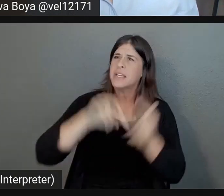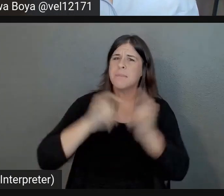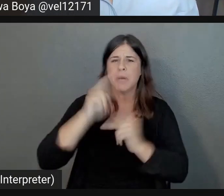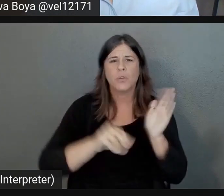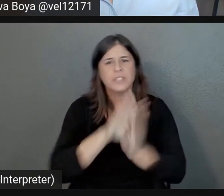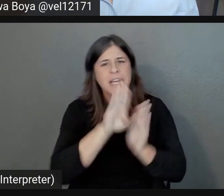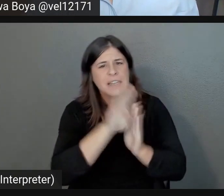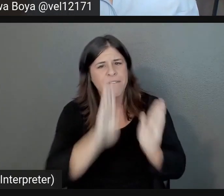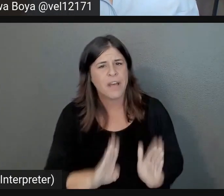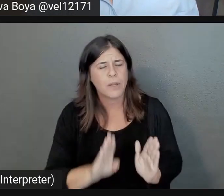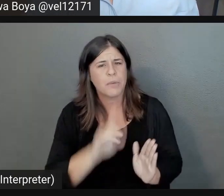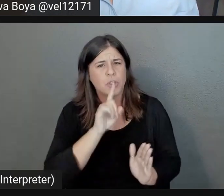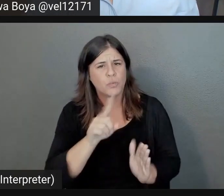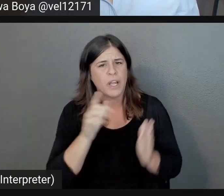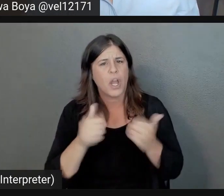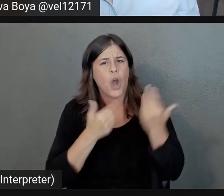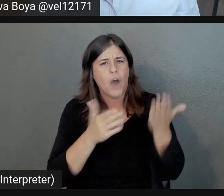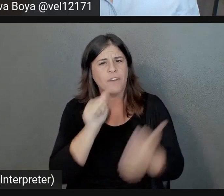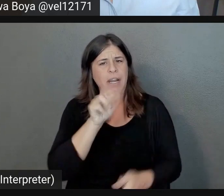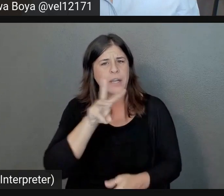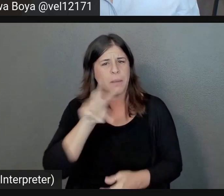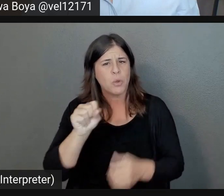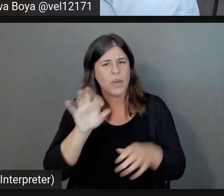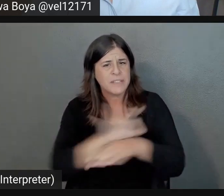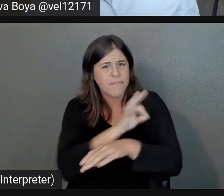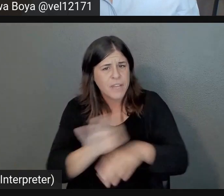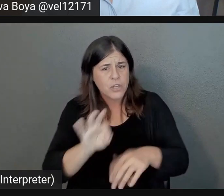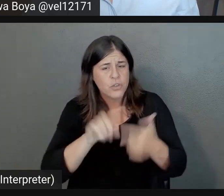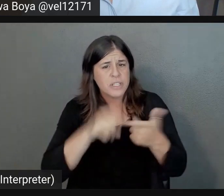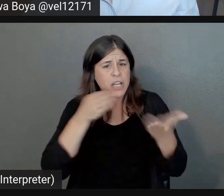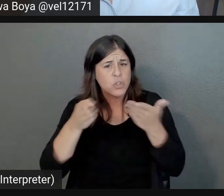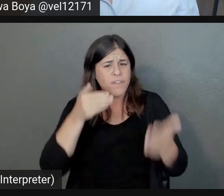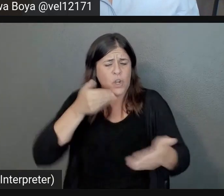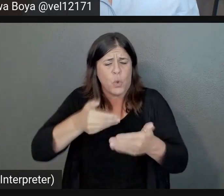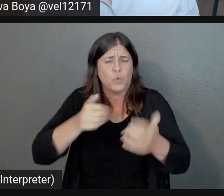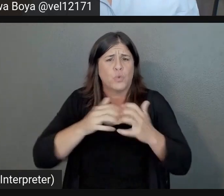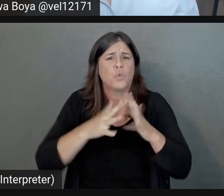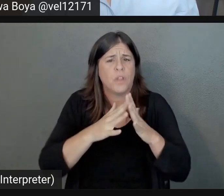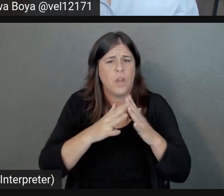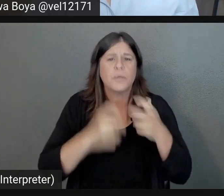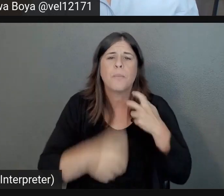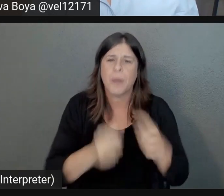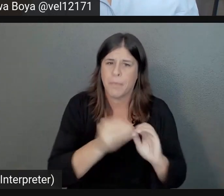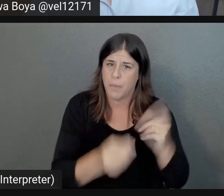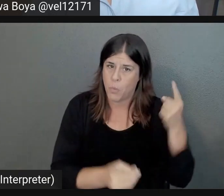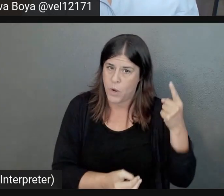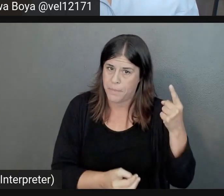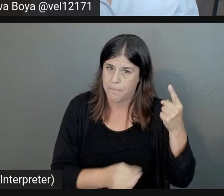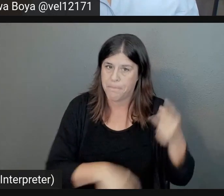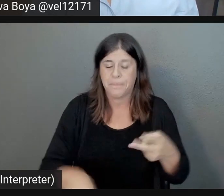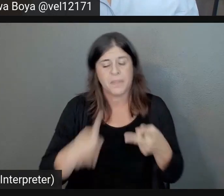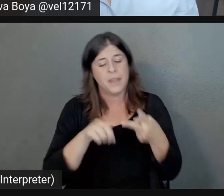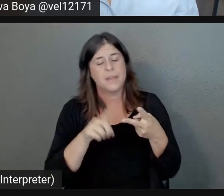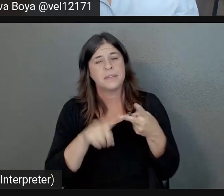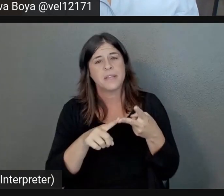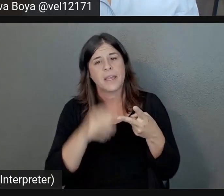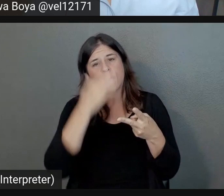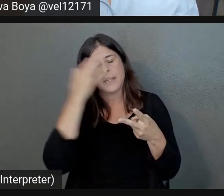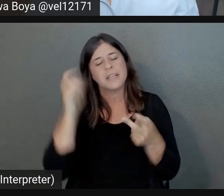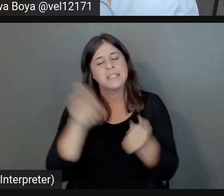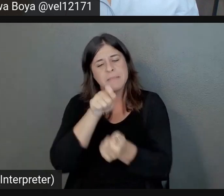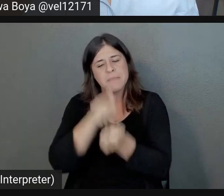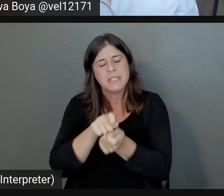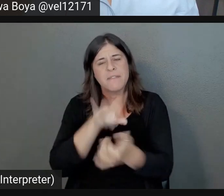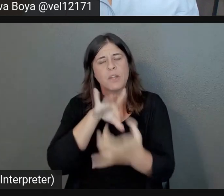developers adopt new AWS features and services closer to their launch? That was problem number one. The second was specific